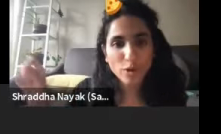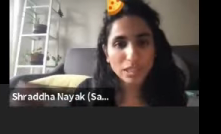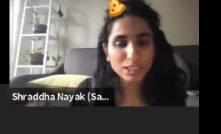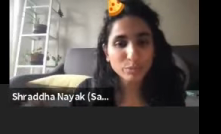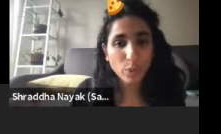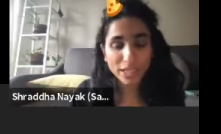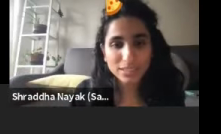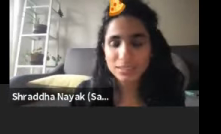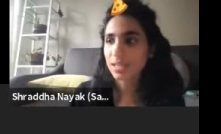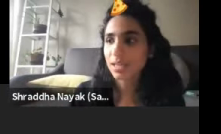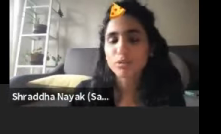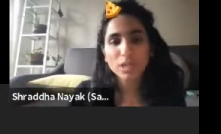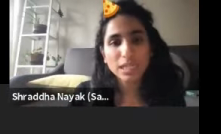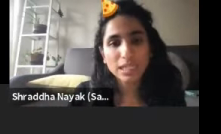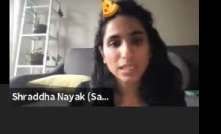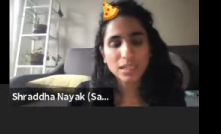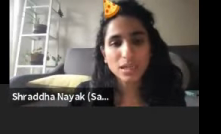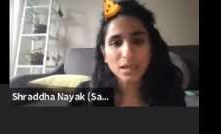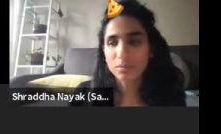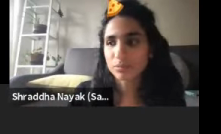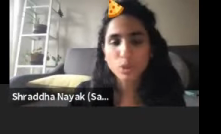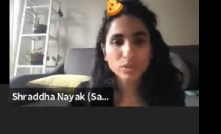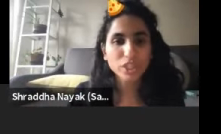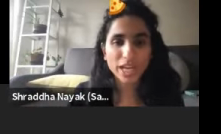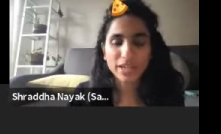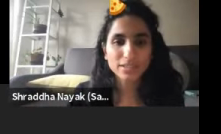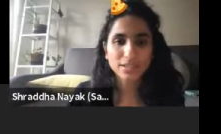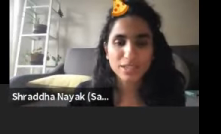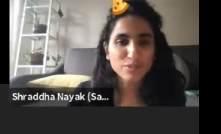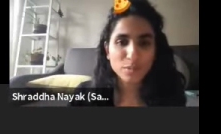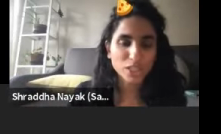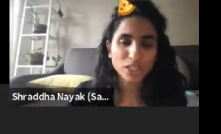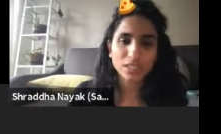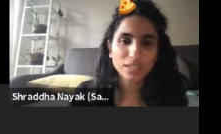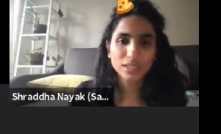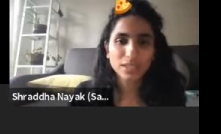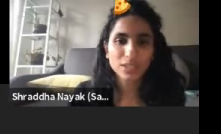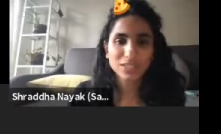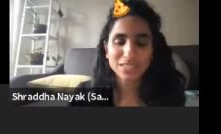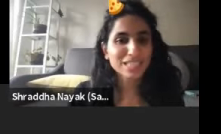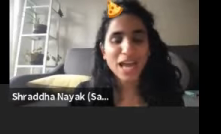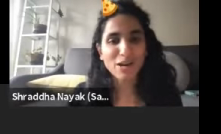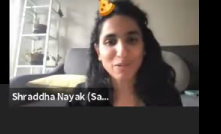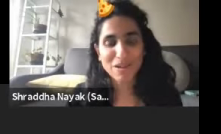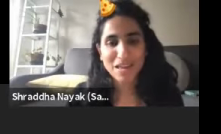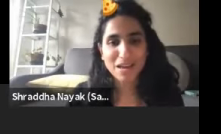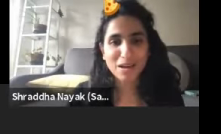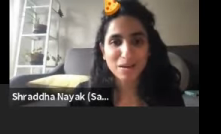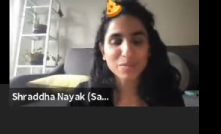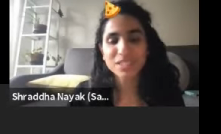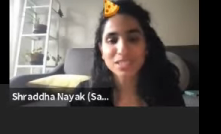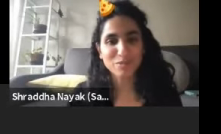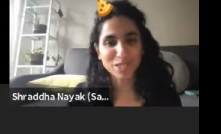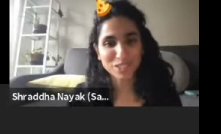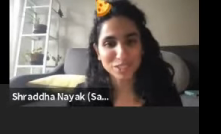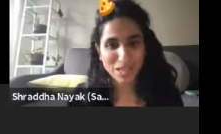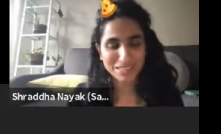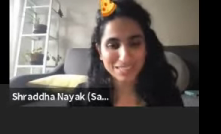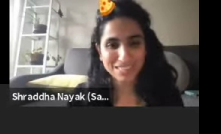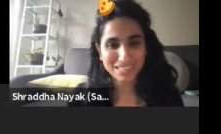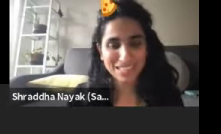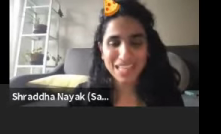check off all these points, really don't share this information, because that's how